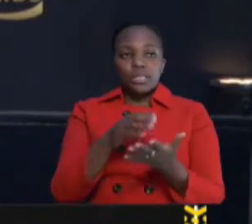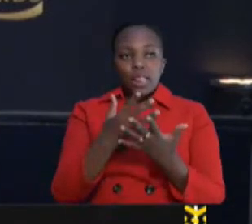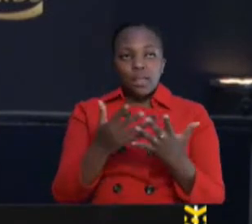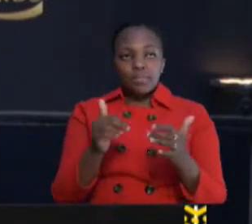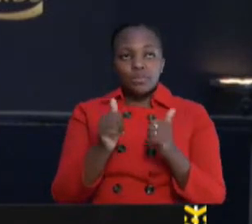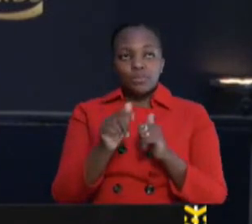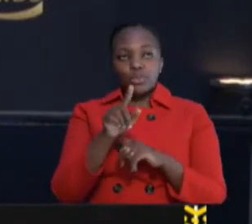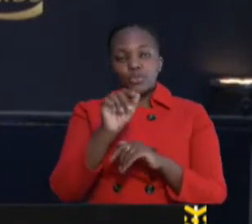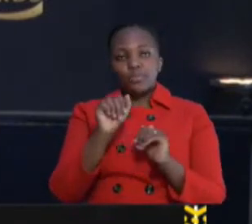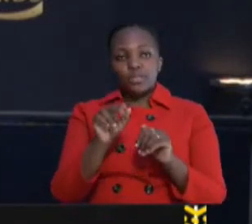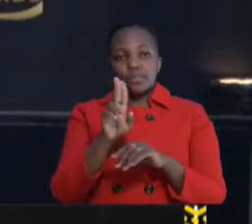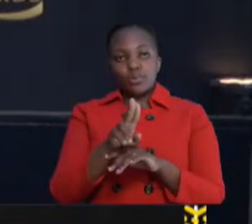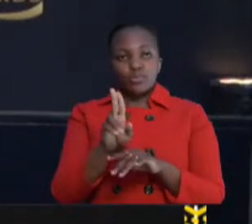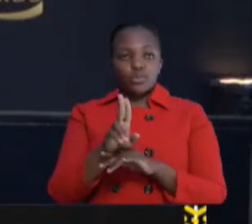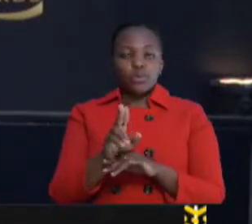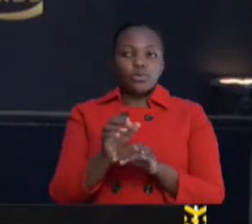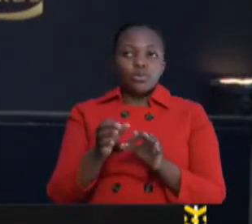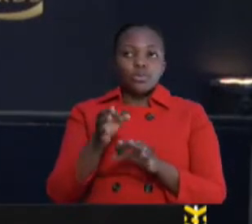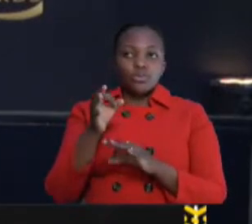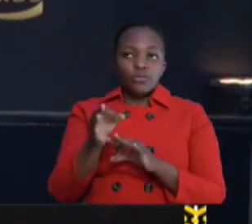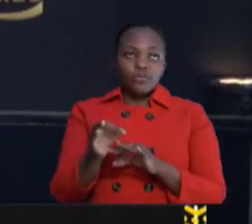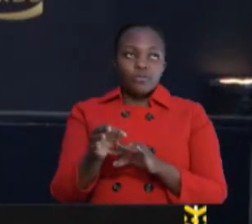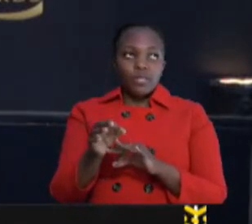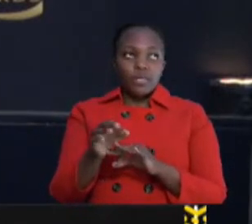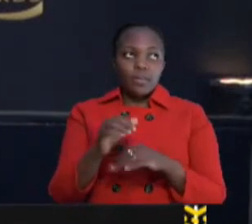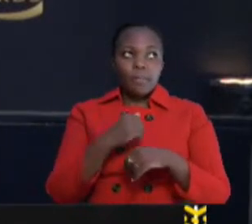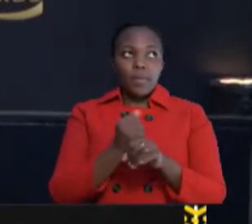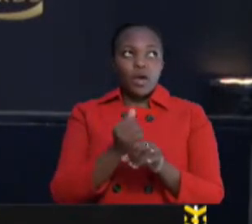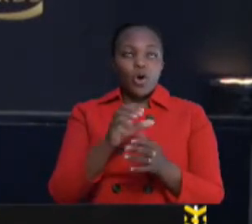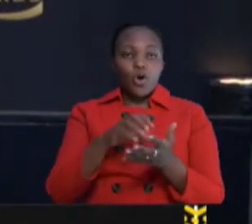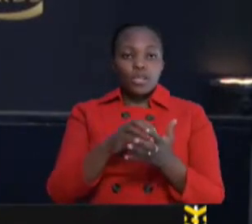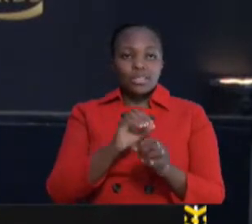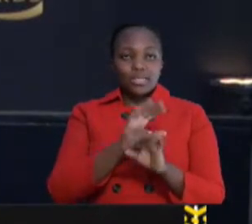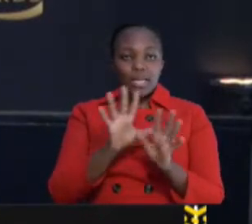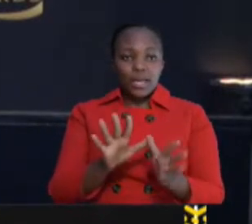to further amplify your content.